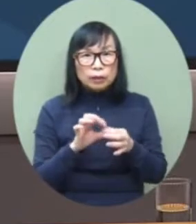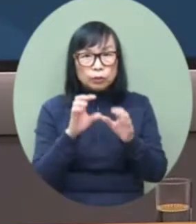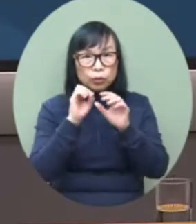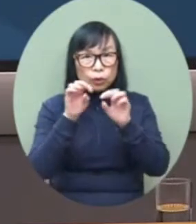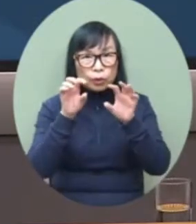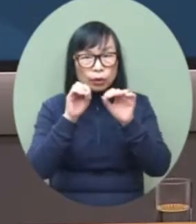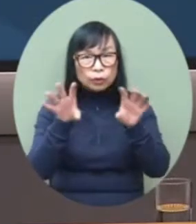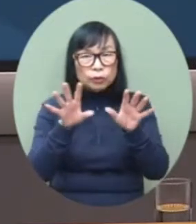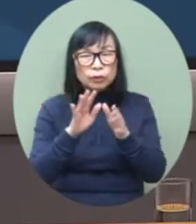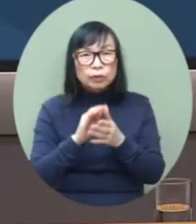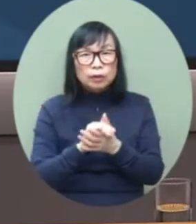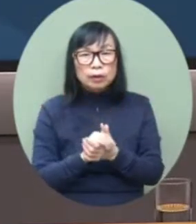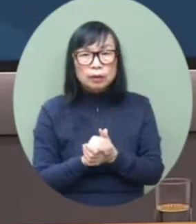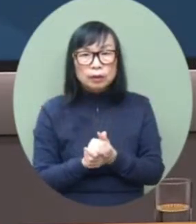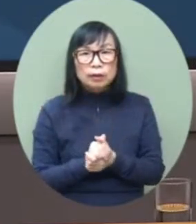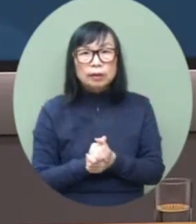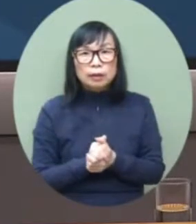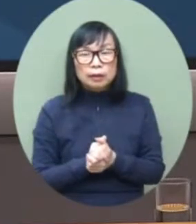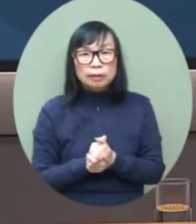regarding